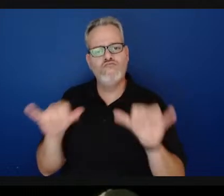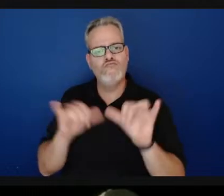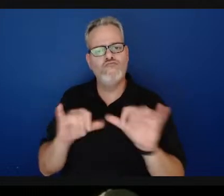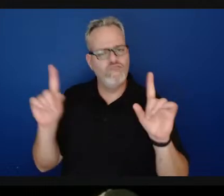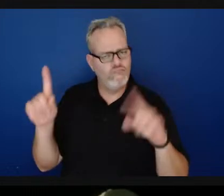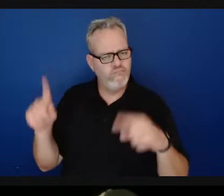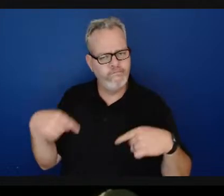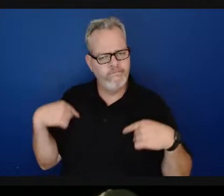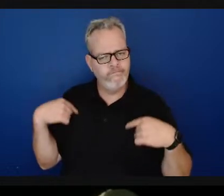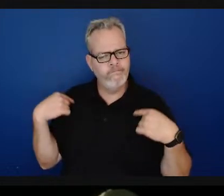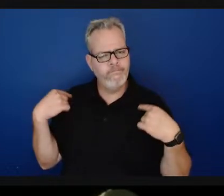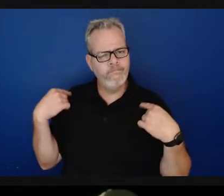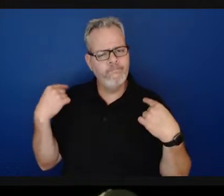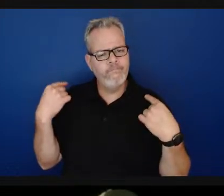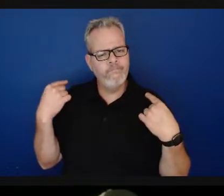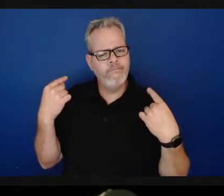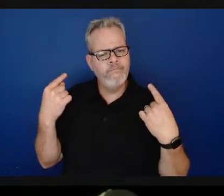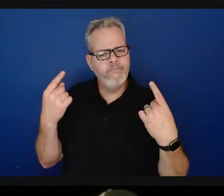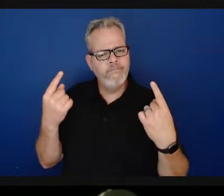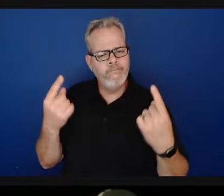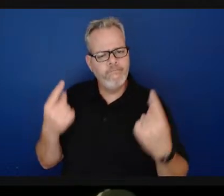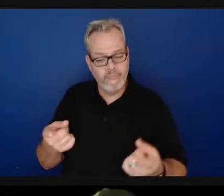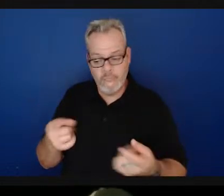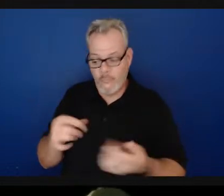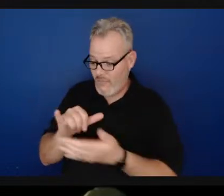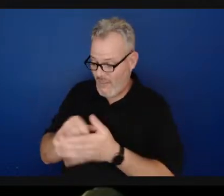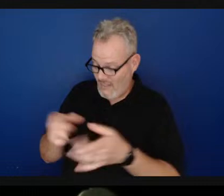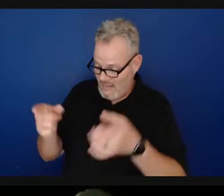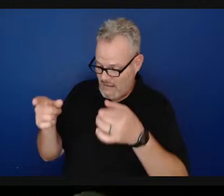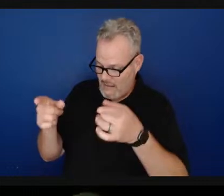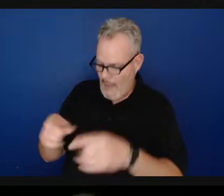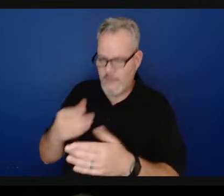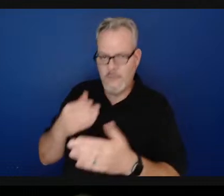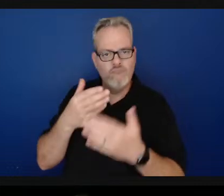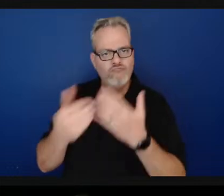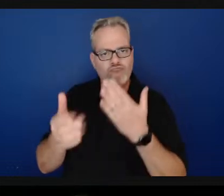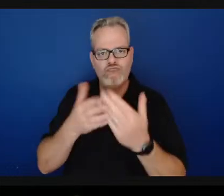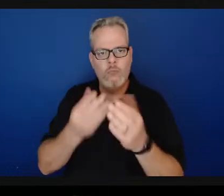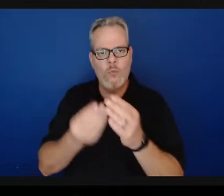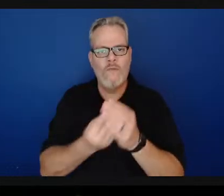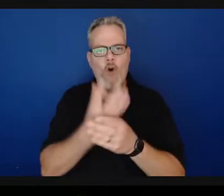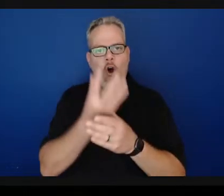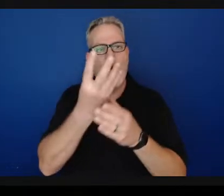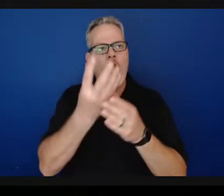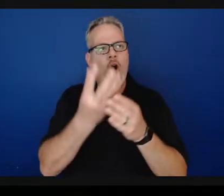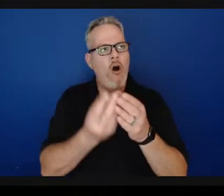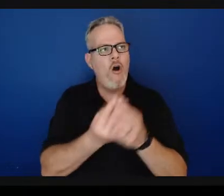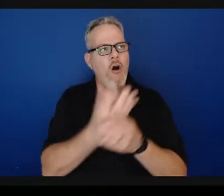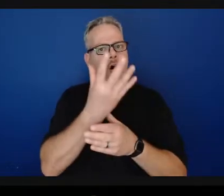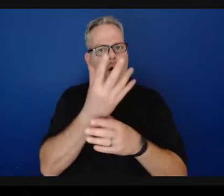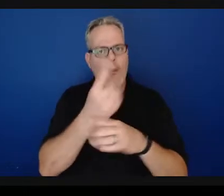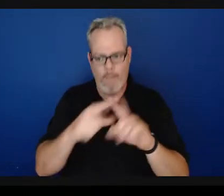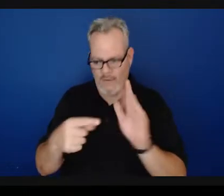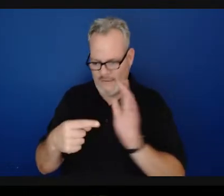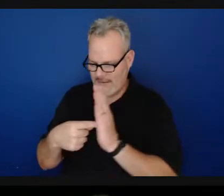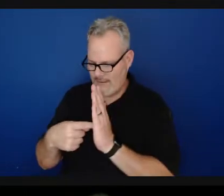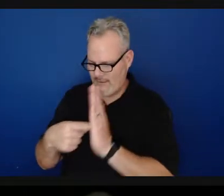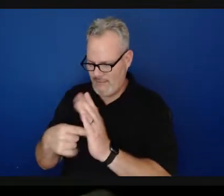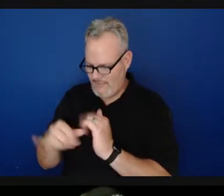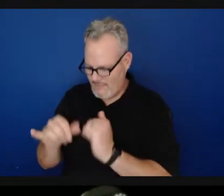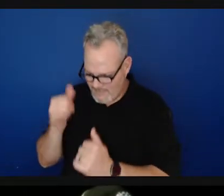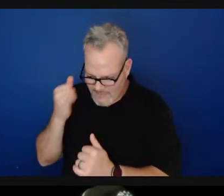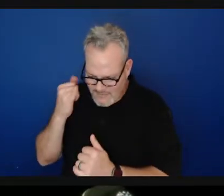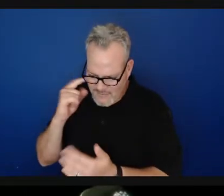So this happens even when a volcano is not erupting from its summit, but that it continues to do so is telling us something as well.